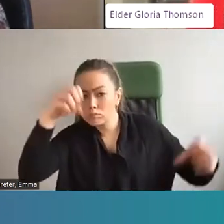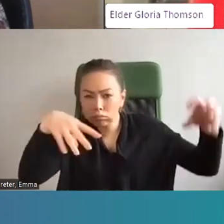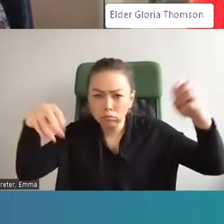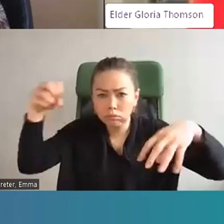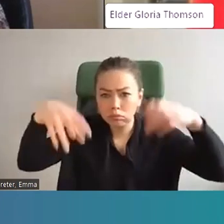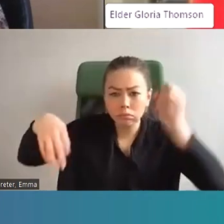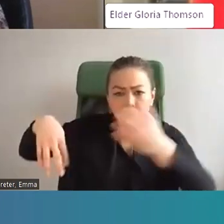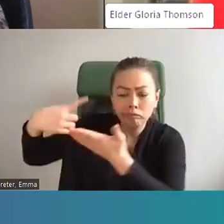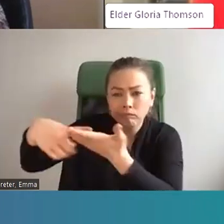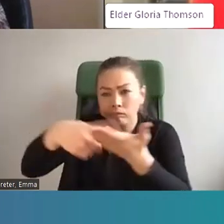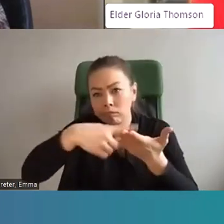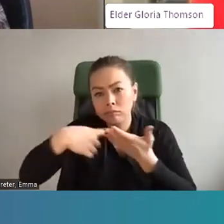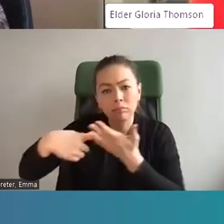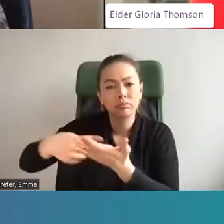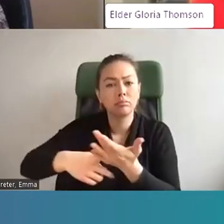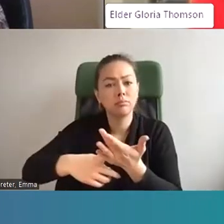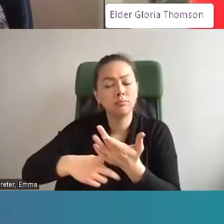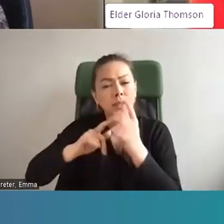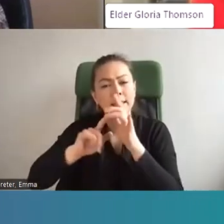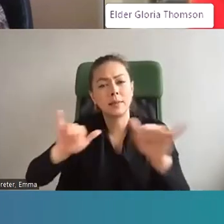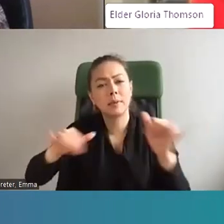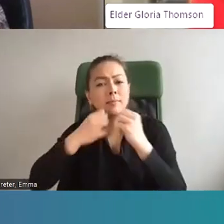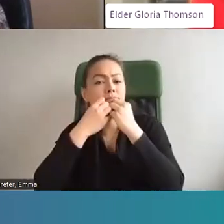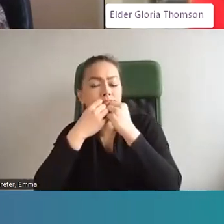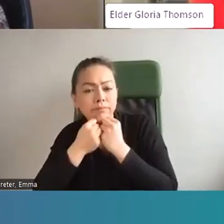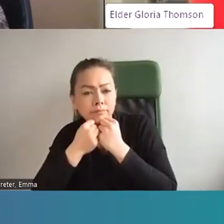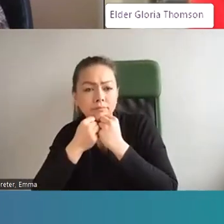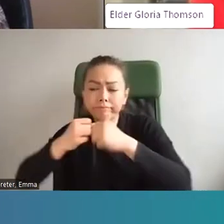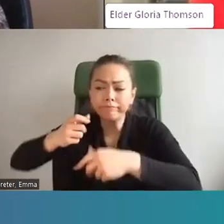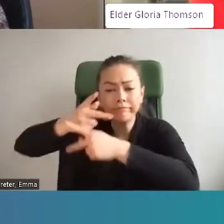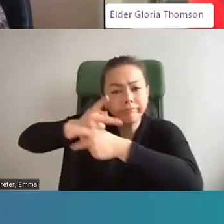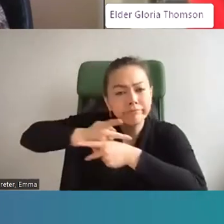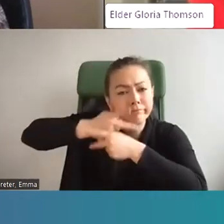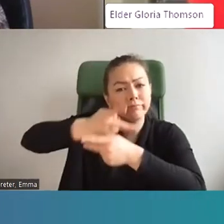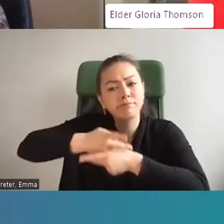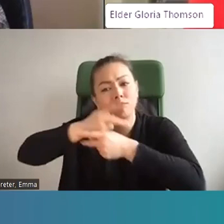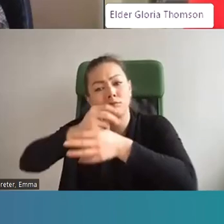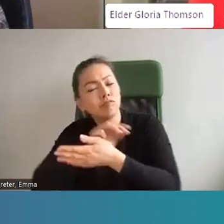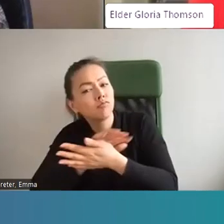and kind to all, you know, included. And